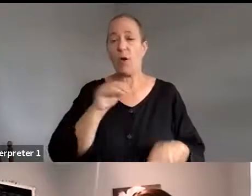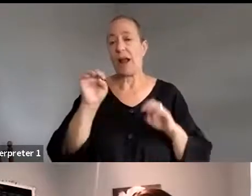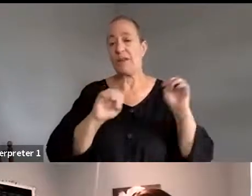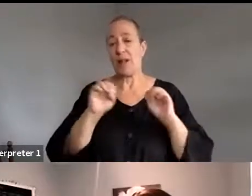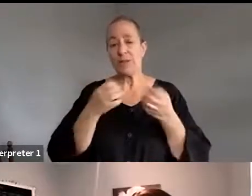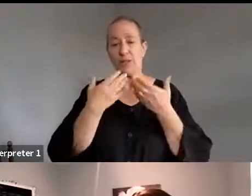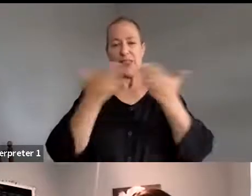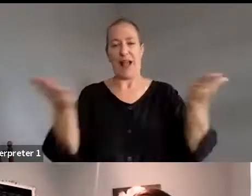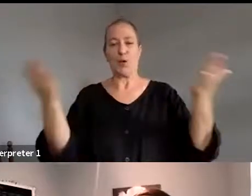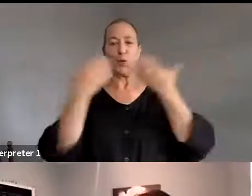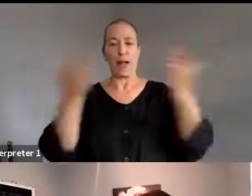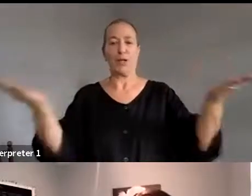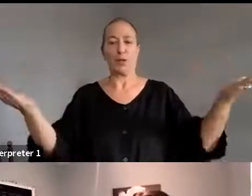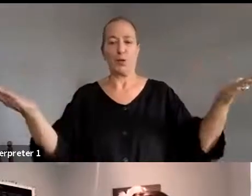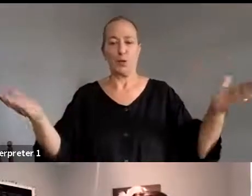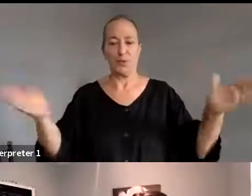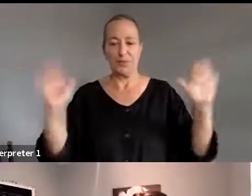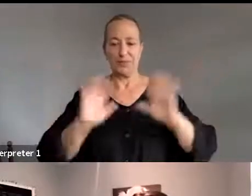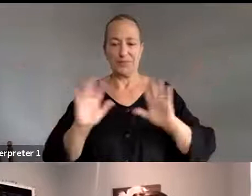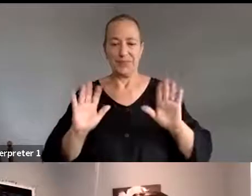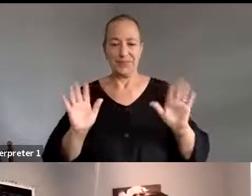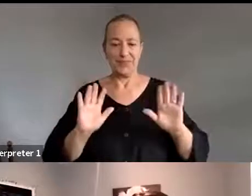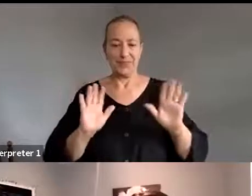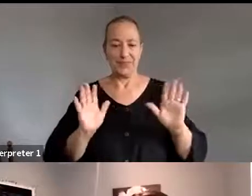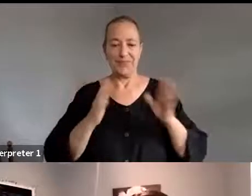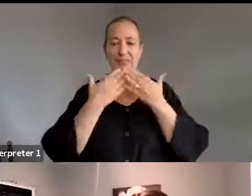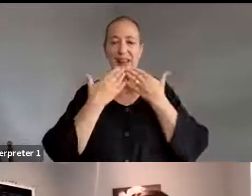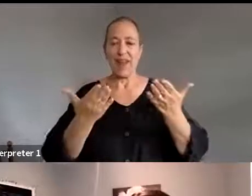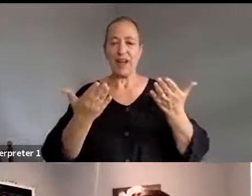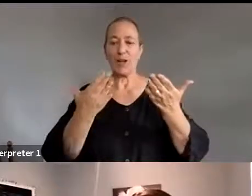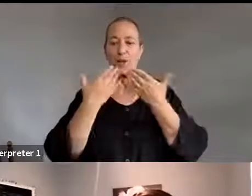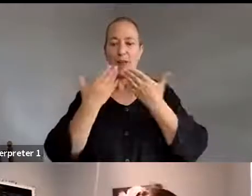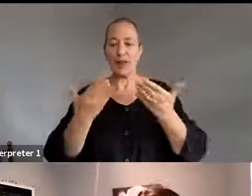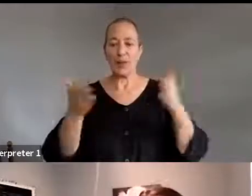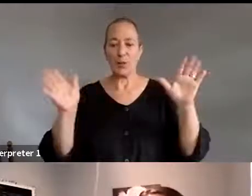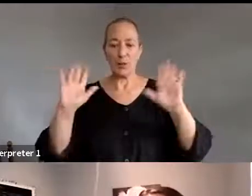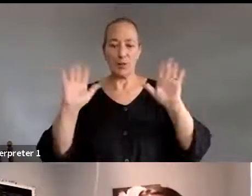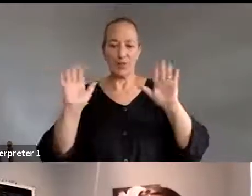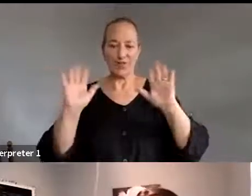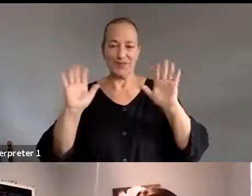Thank you to all the speakers. Thank you. Thank you, everybody. Wonderful Thank event. you.